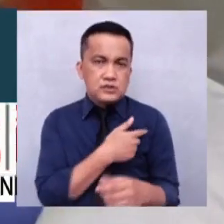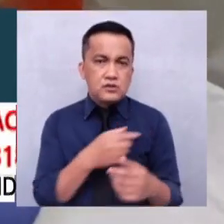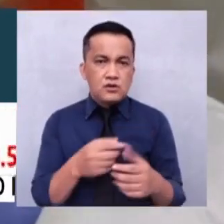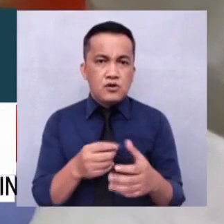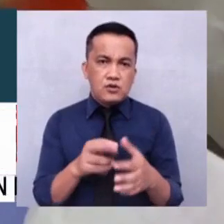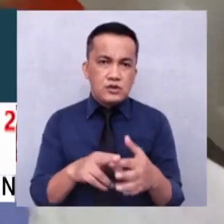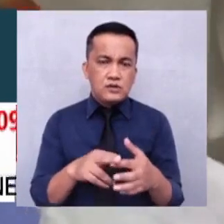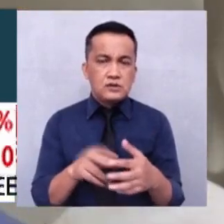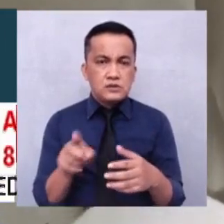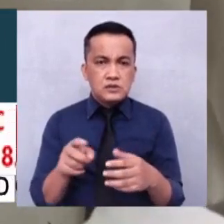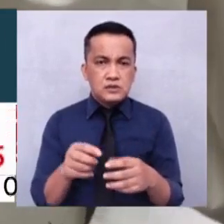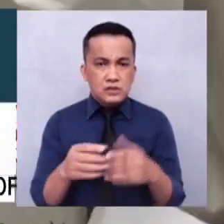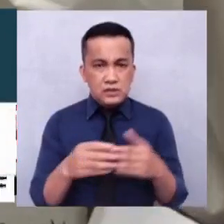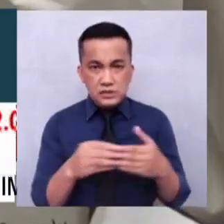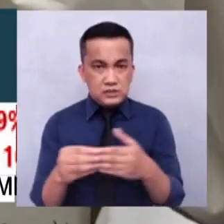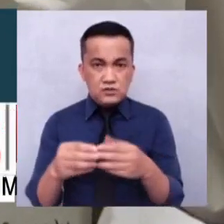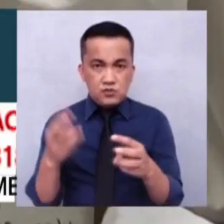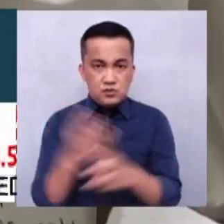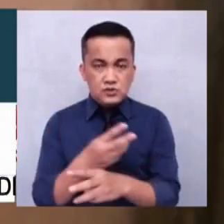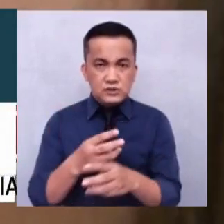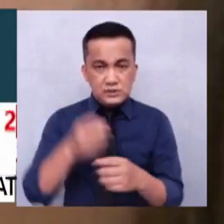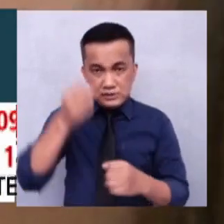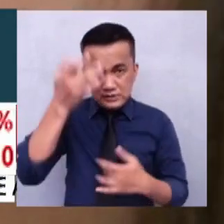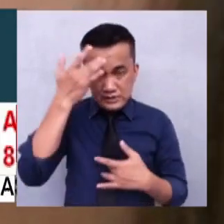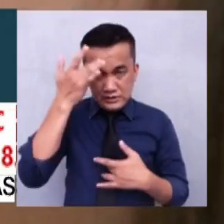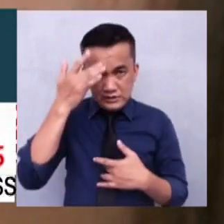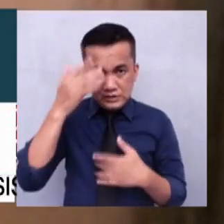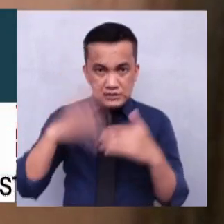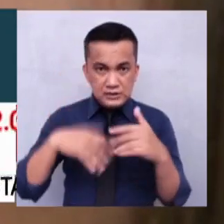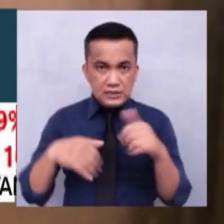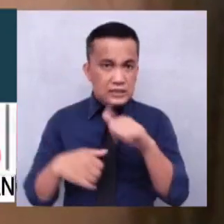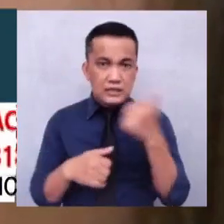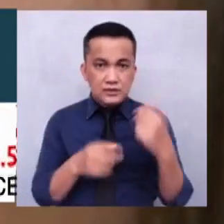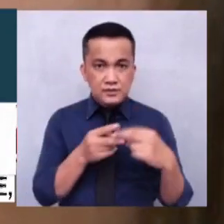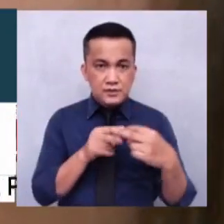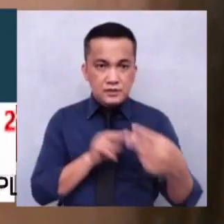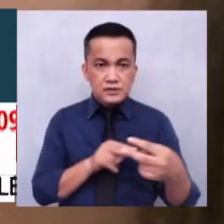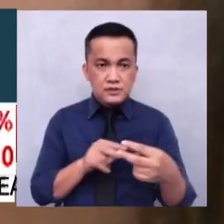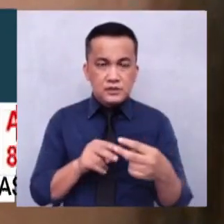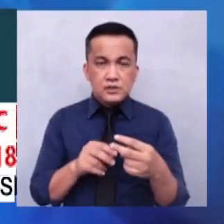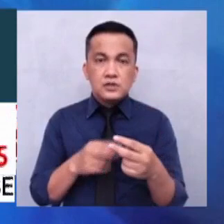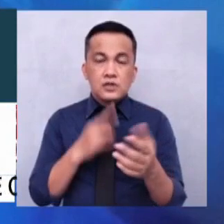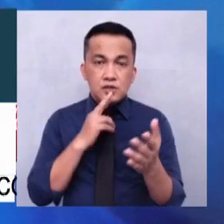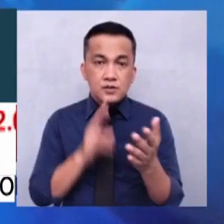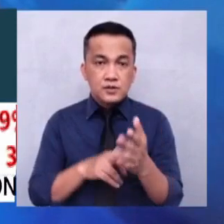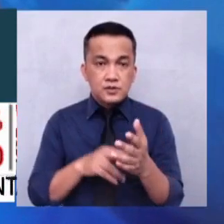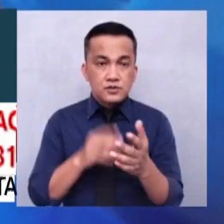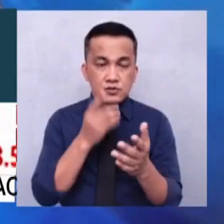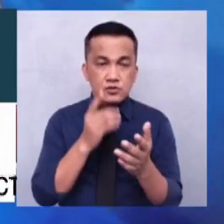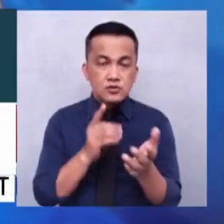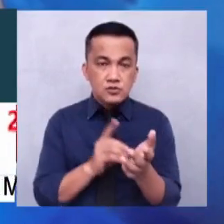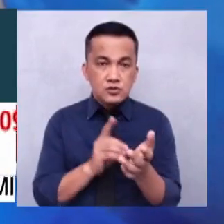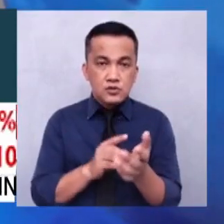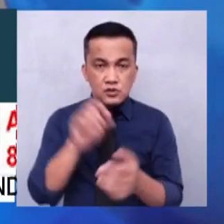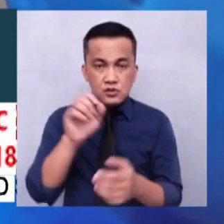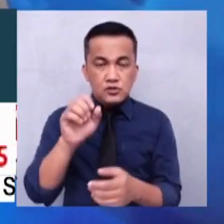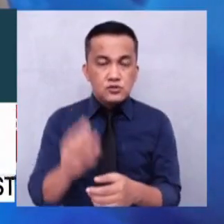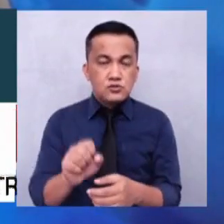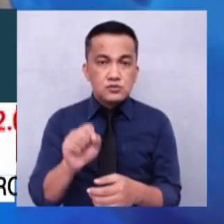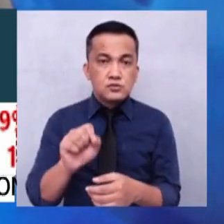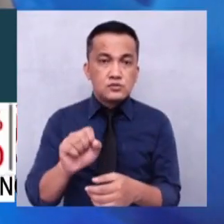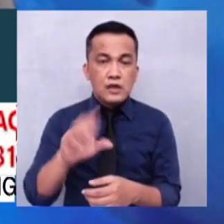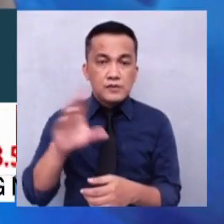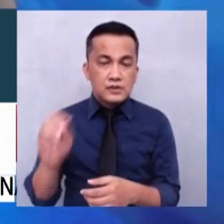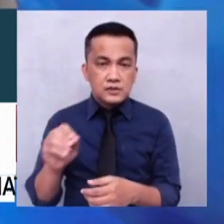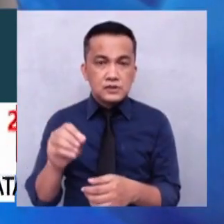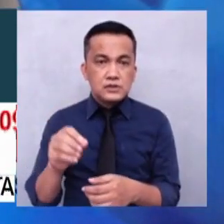worse clinical symptoms than other variants. Anecdotal accounts by doctors who have treated South African COVID-19 patients say